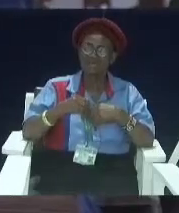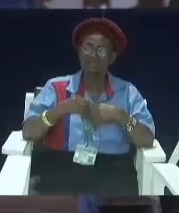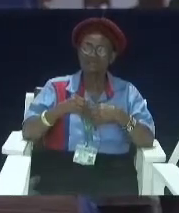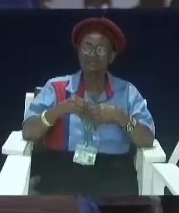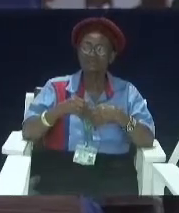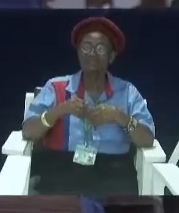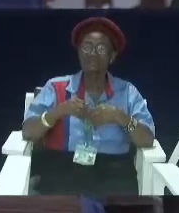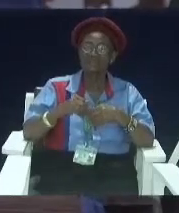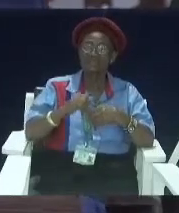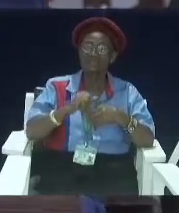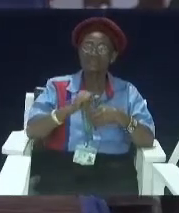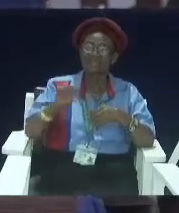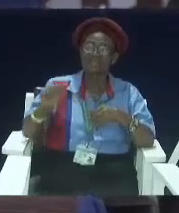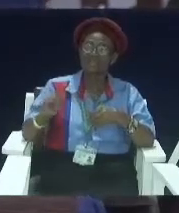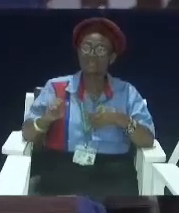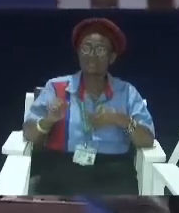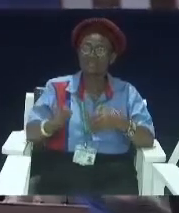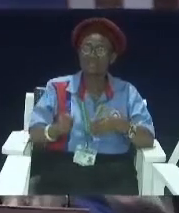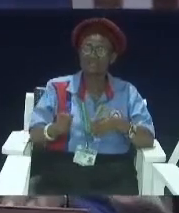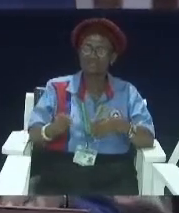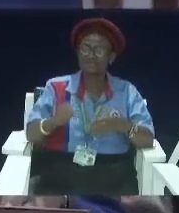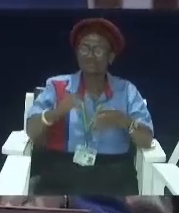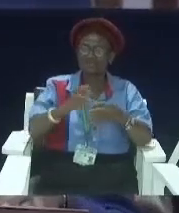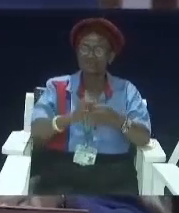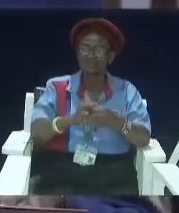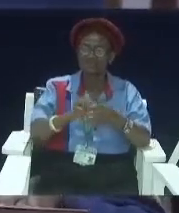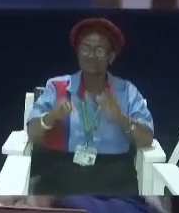a little connection with the devil.